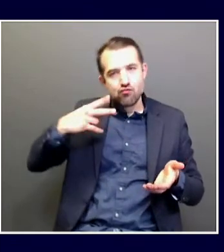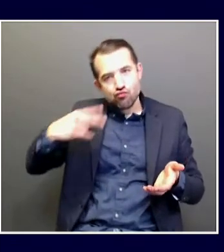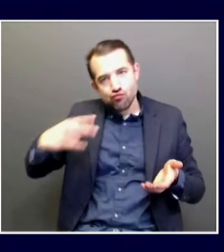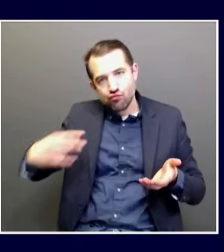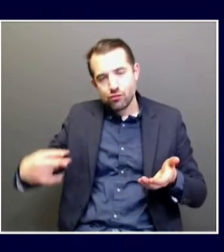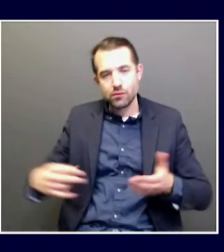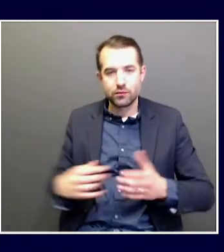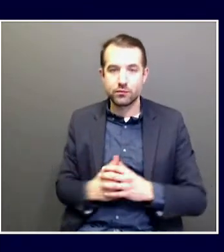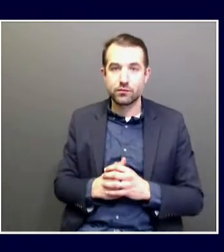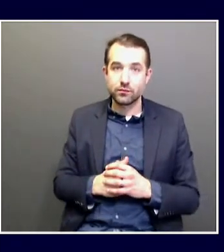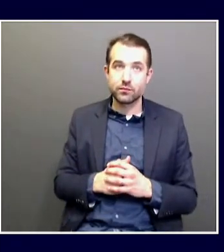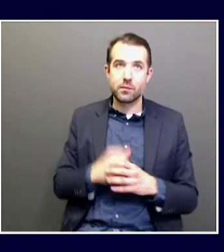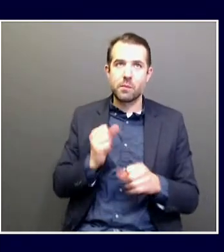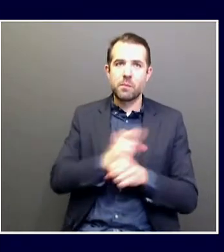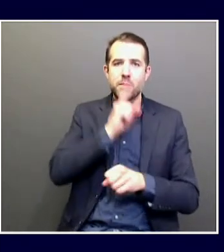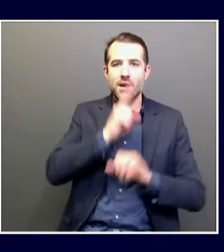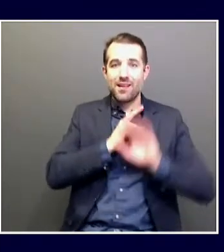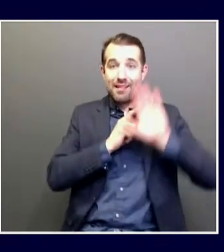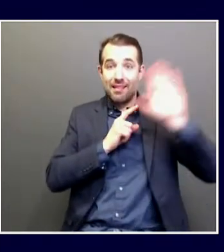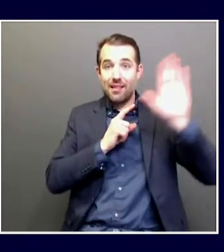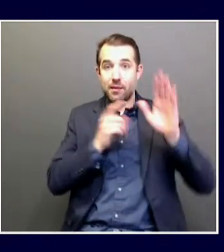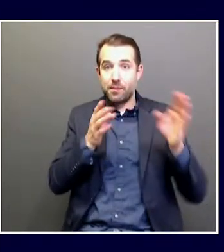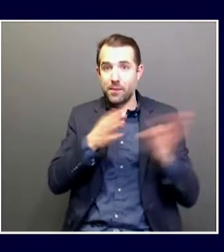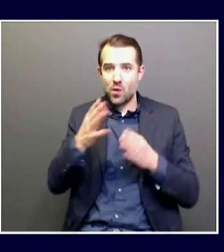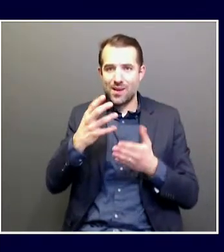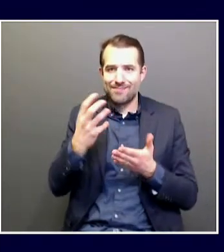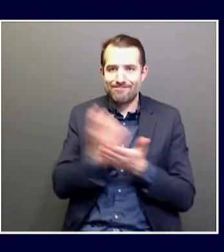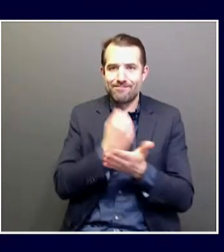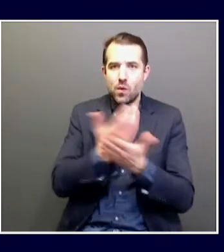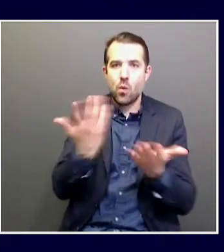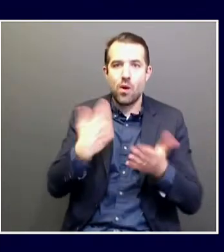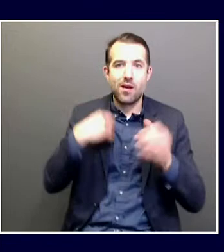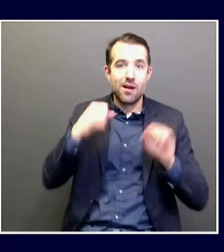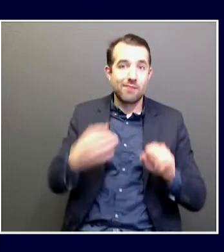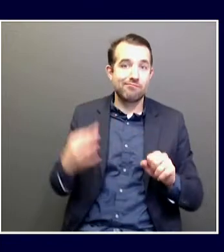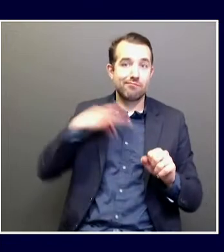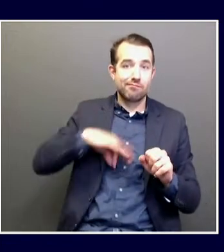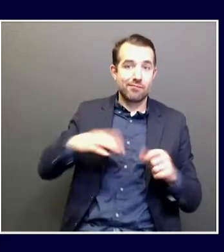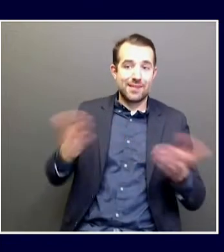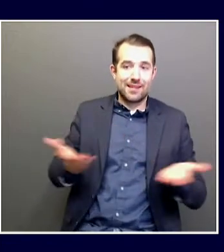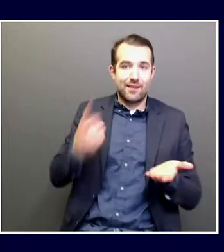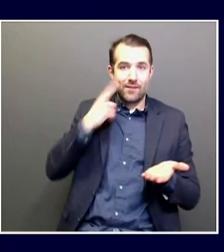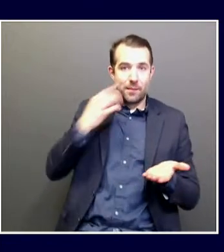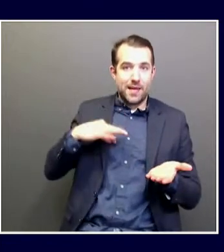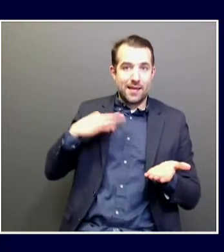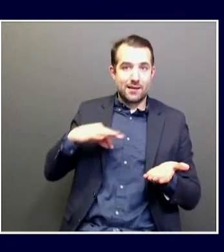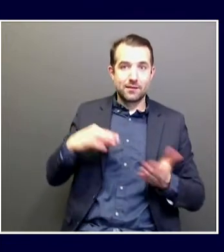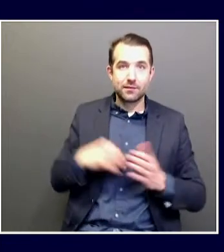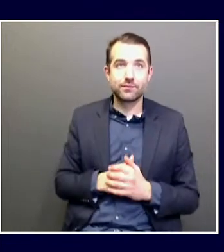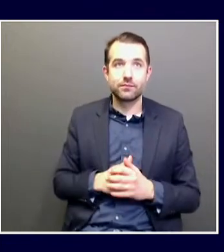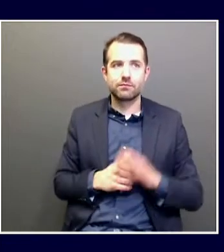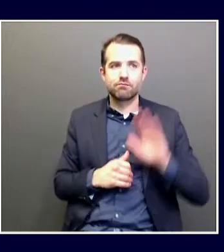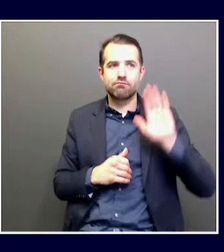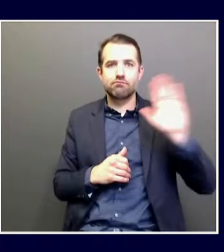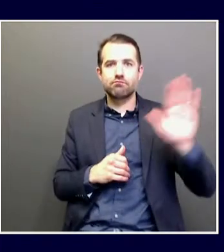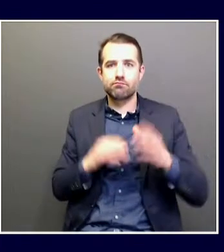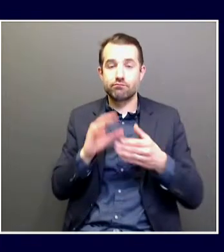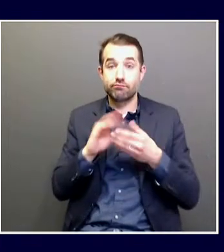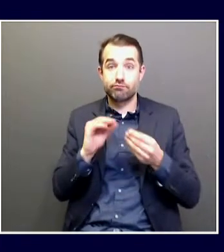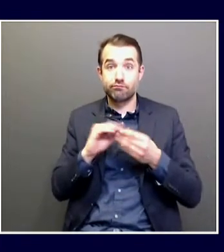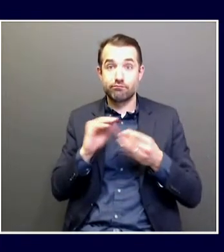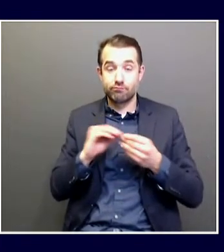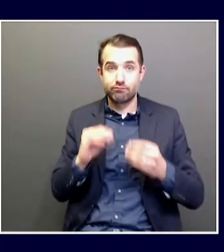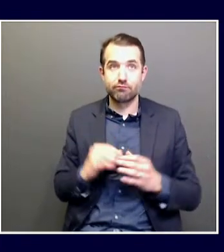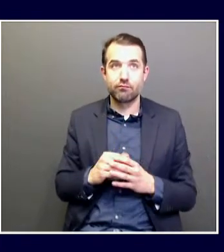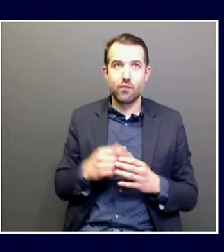of the president's plan will be able to come here to Maine. But Chris, I want to pick up on an underlying theme or